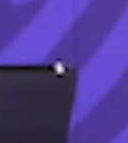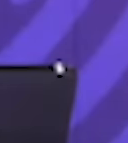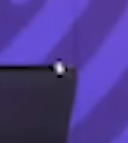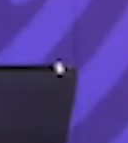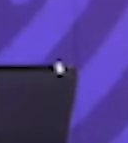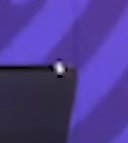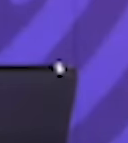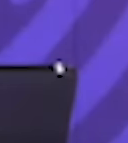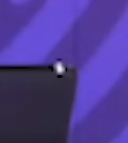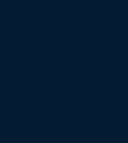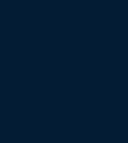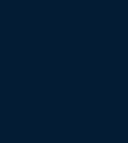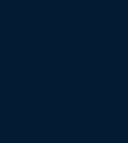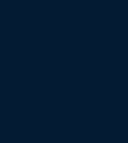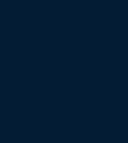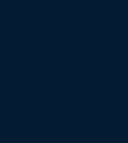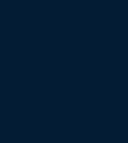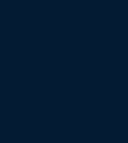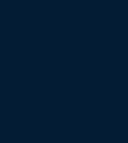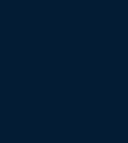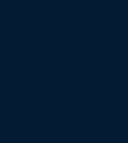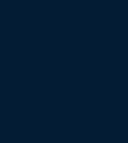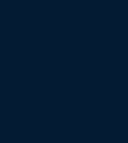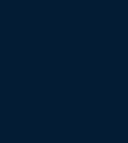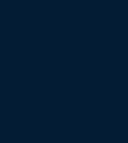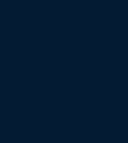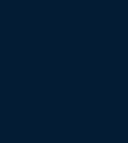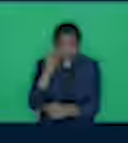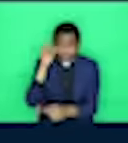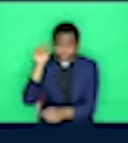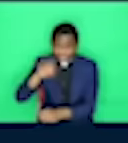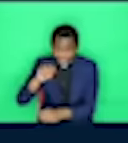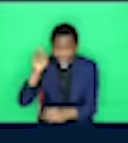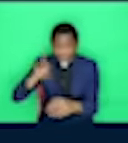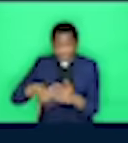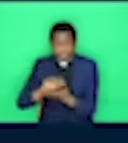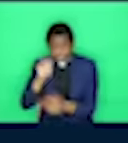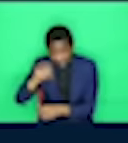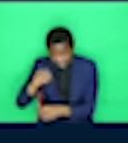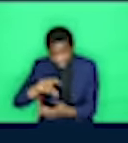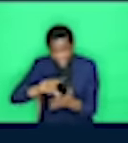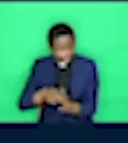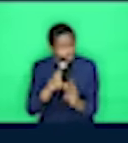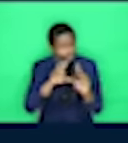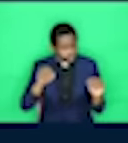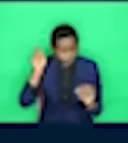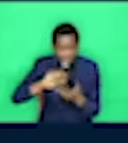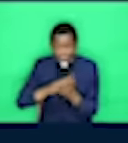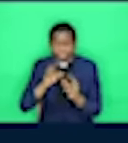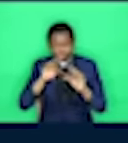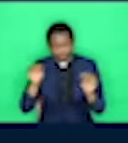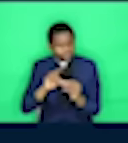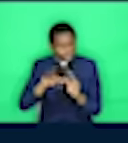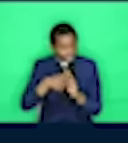words. They believe that your yes must be yes and your nay must be nay. It became the basis for